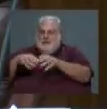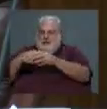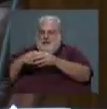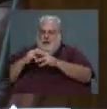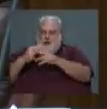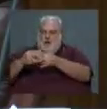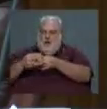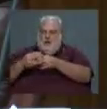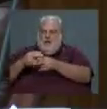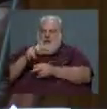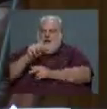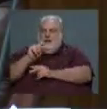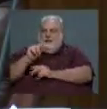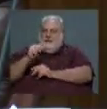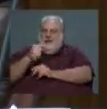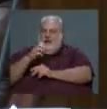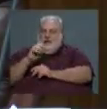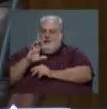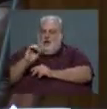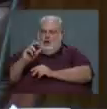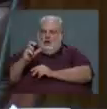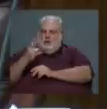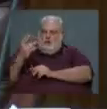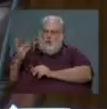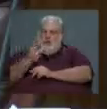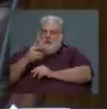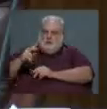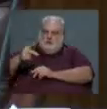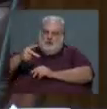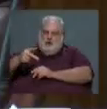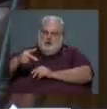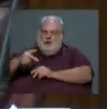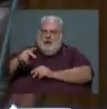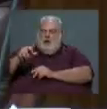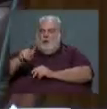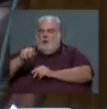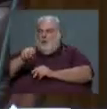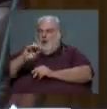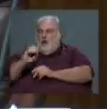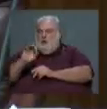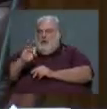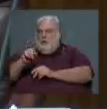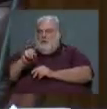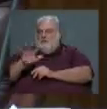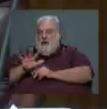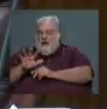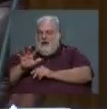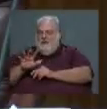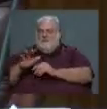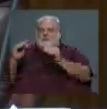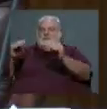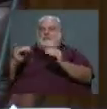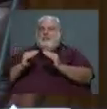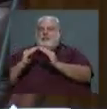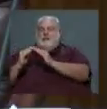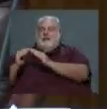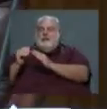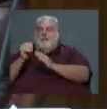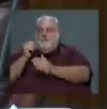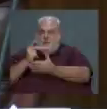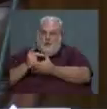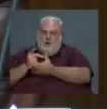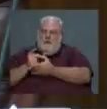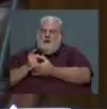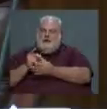titled Stagecoach West 2, long form PCD, located at 10,915 Stagecoach Road. An ordinance to approve a plan